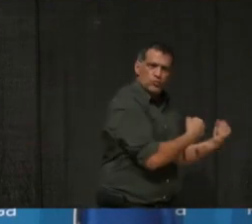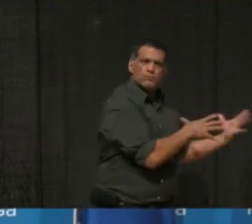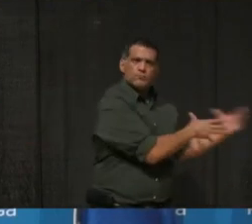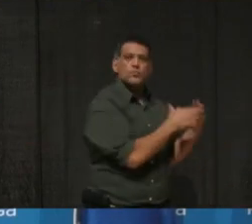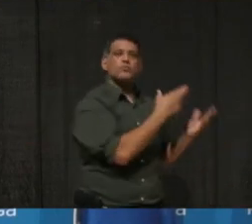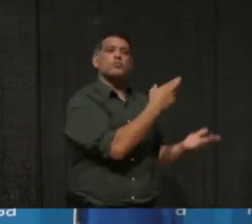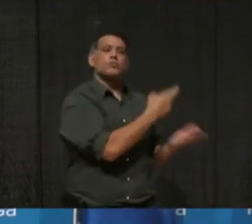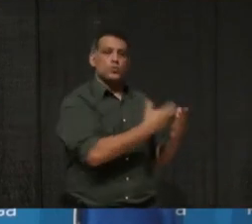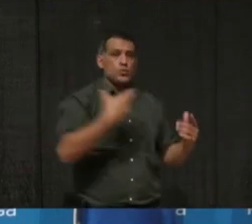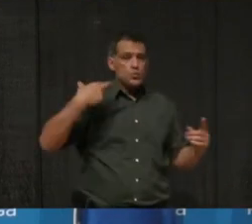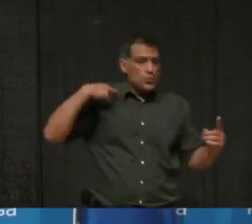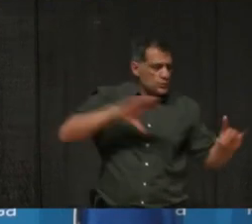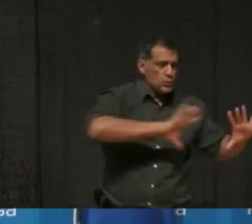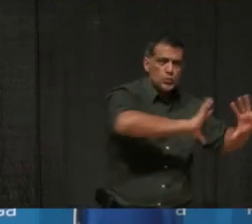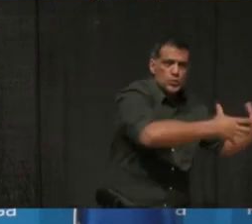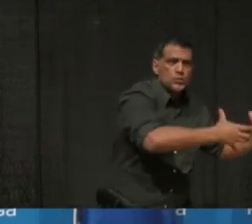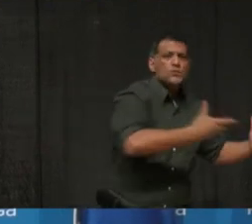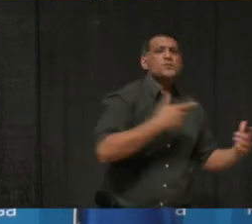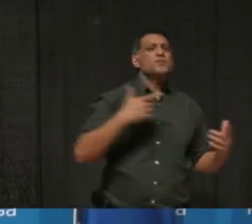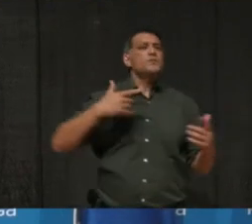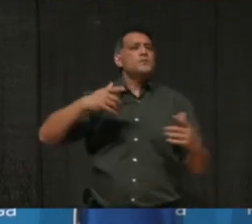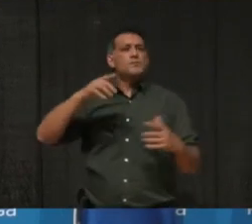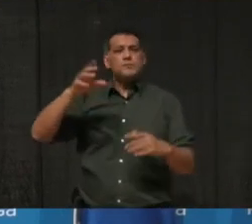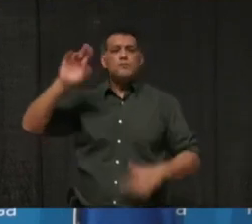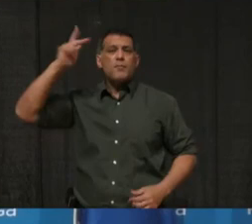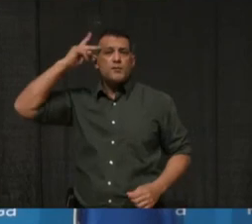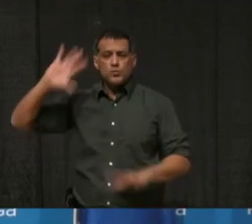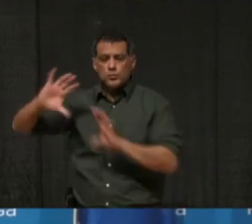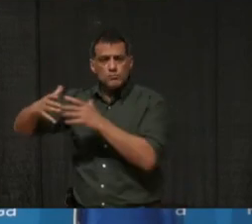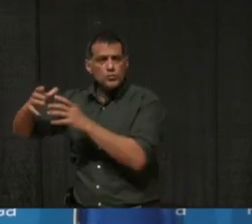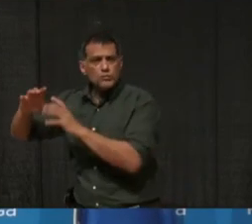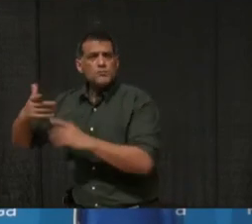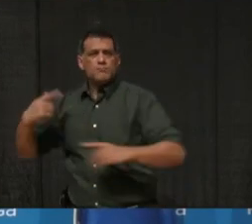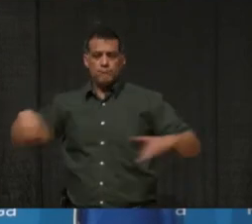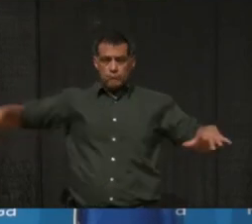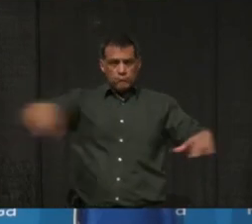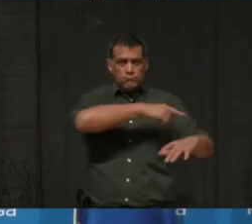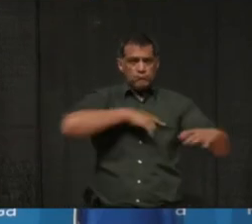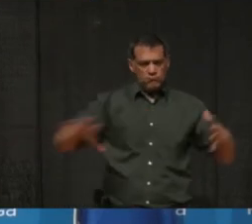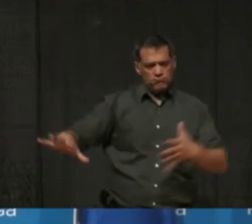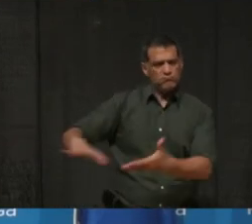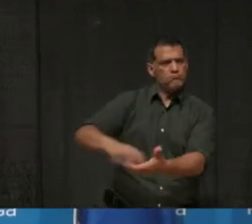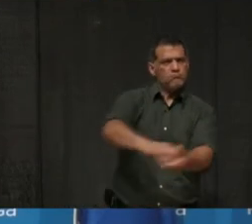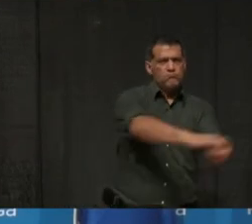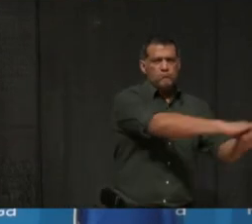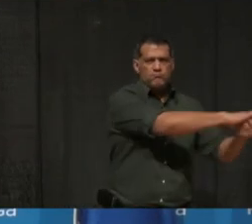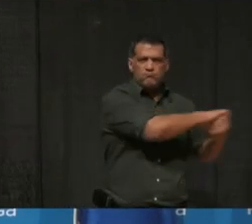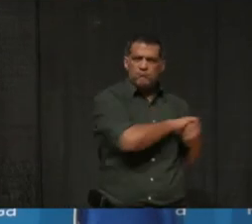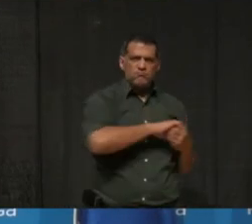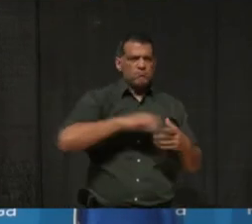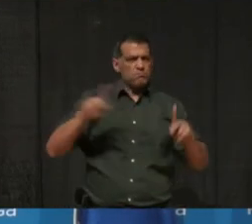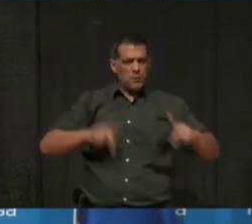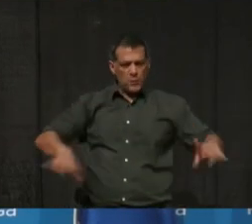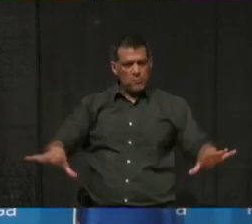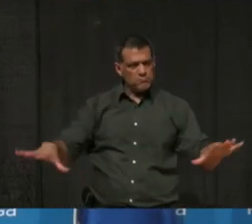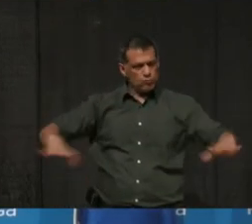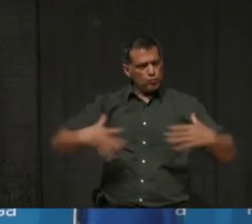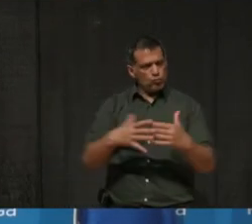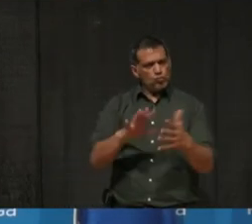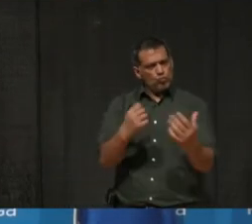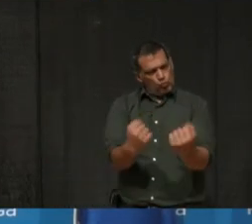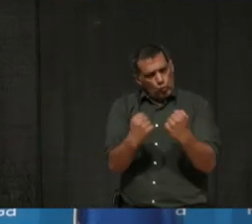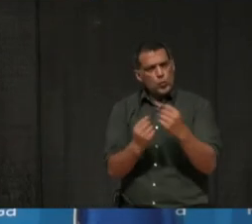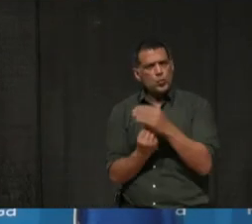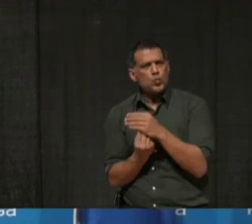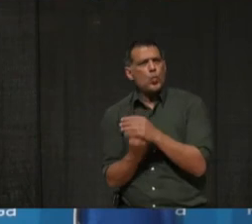beyond, to ensure everyone can continue to grow and to thrive in our city. At the City of